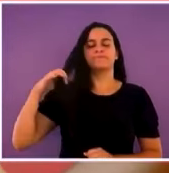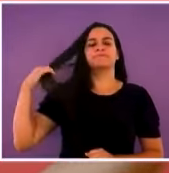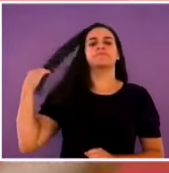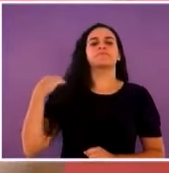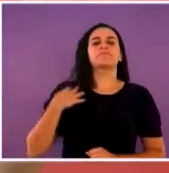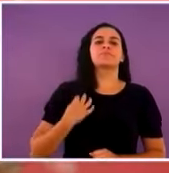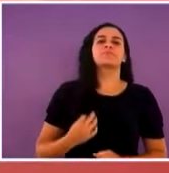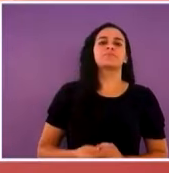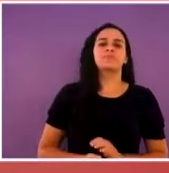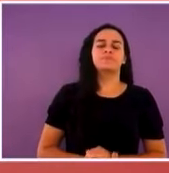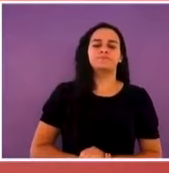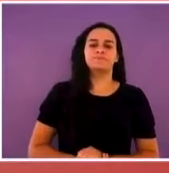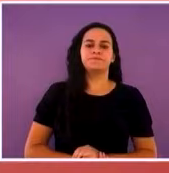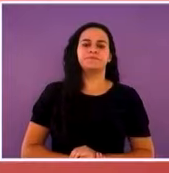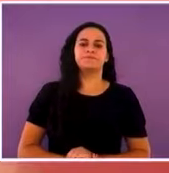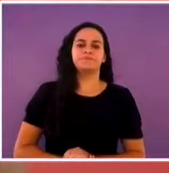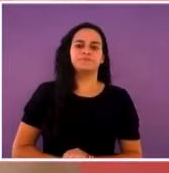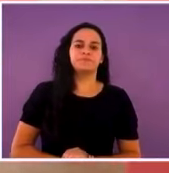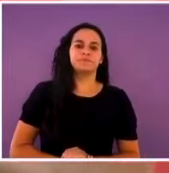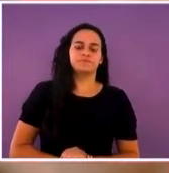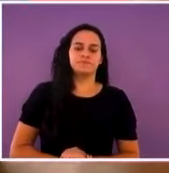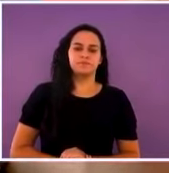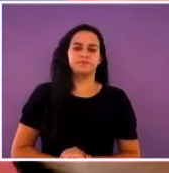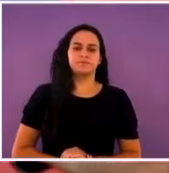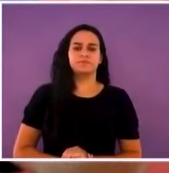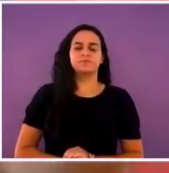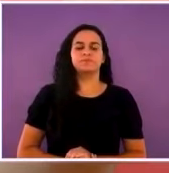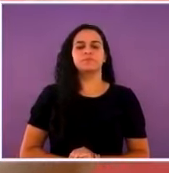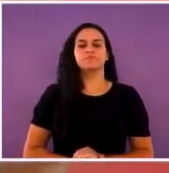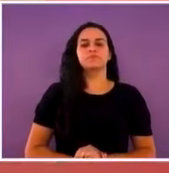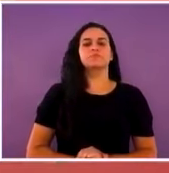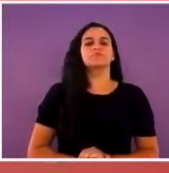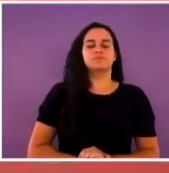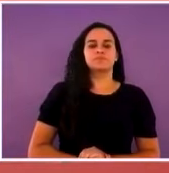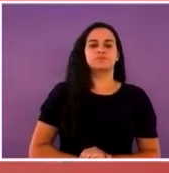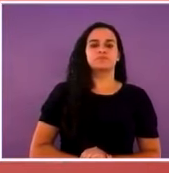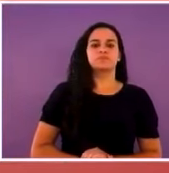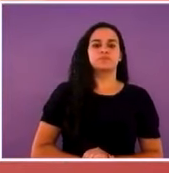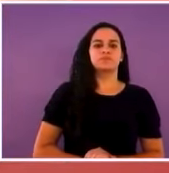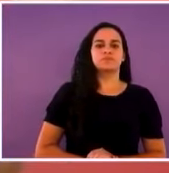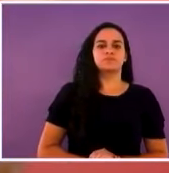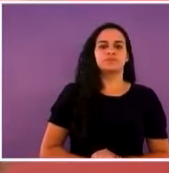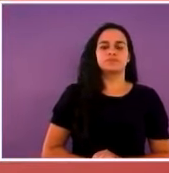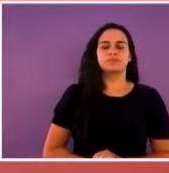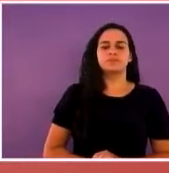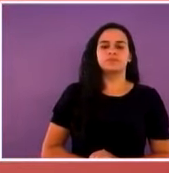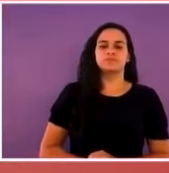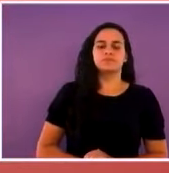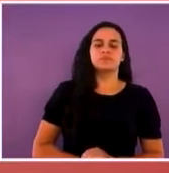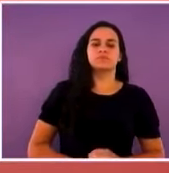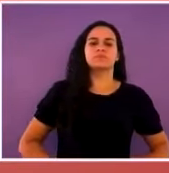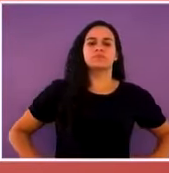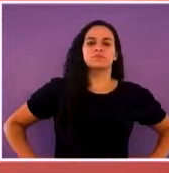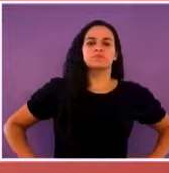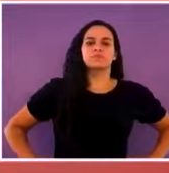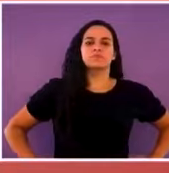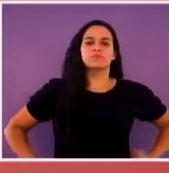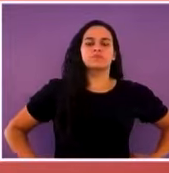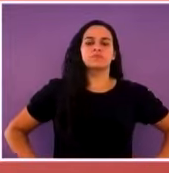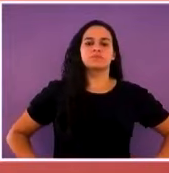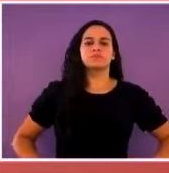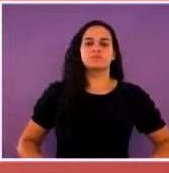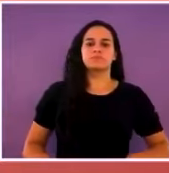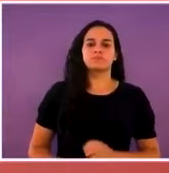So, when he meets with Muslim leaders, he prays with them and for them and asks prayer to